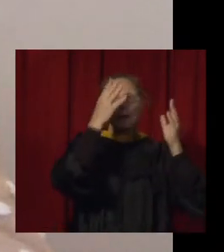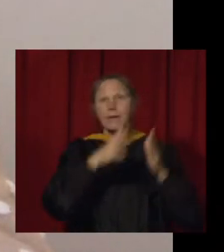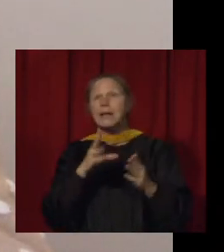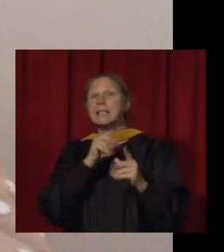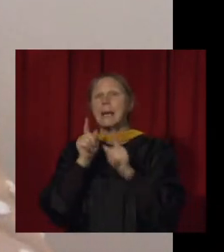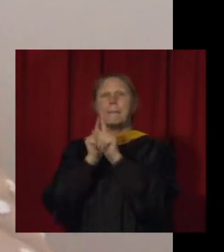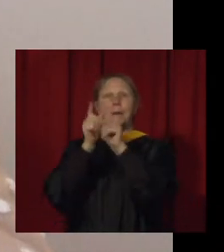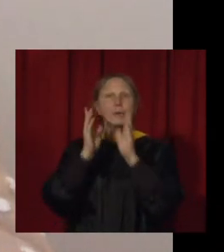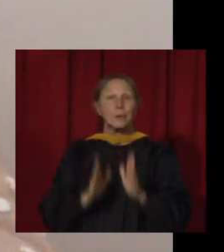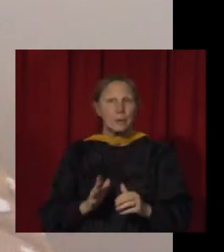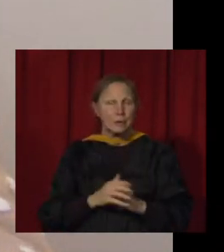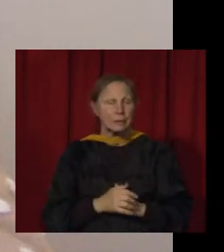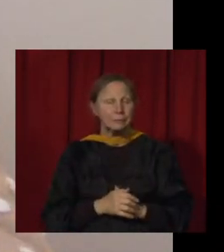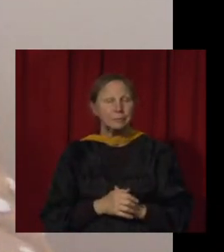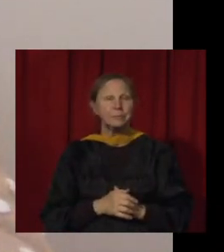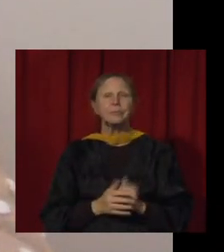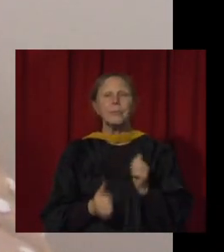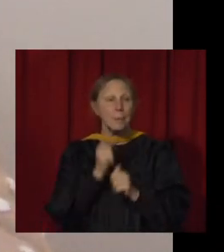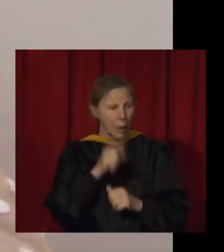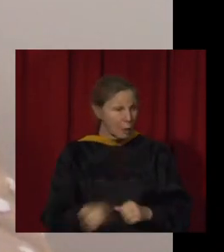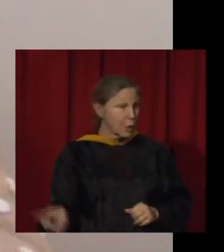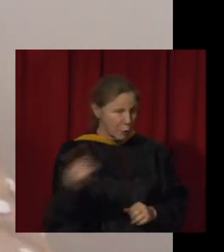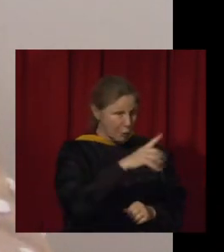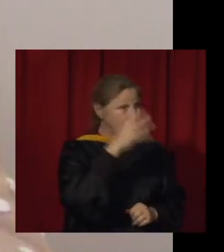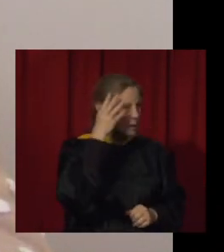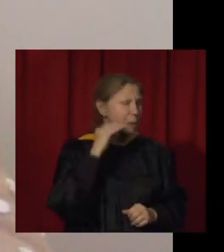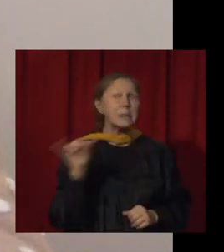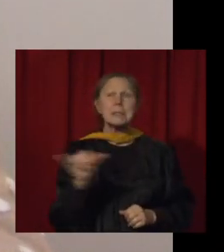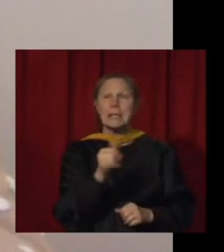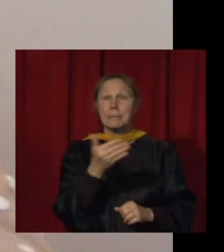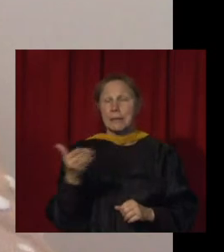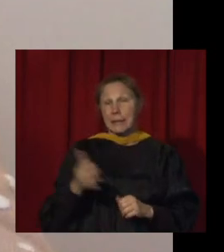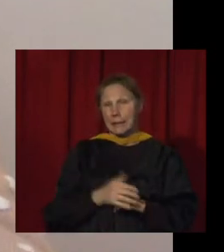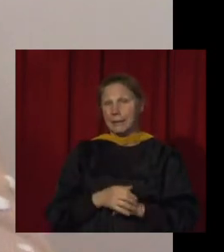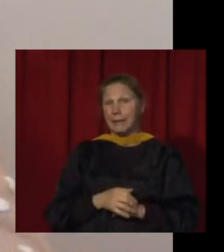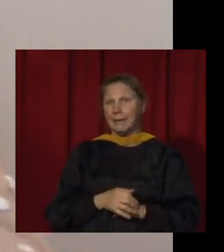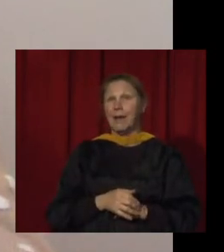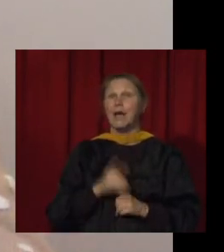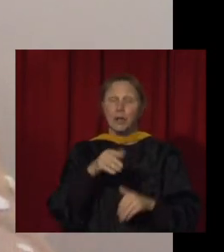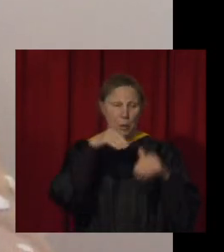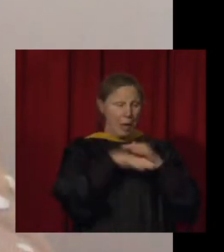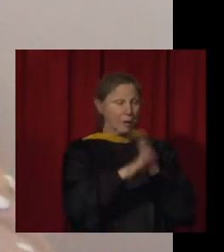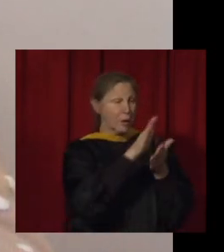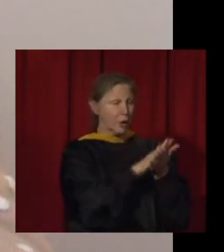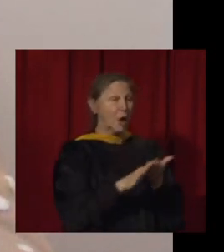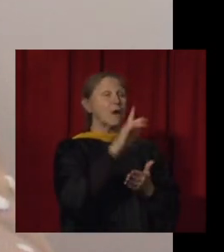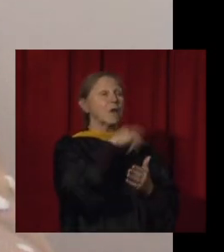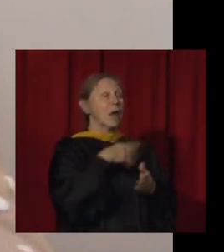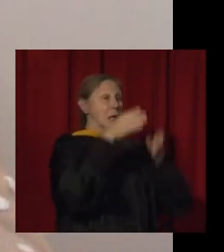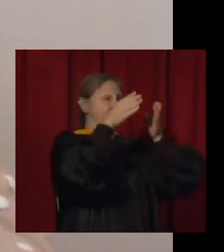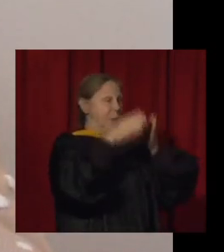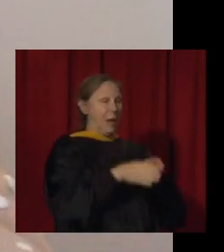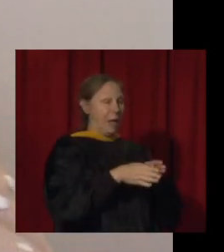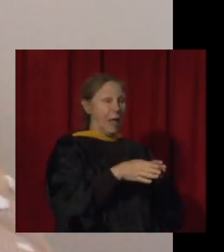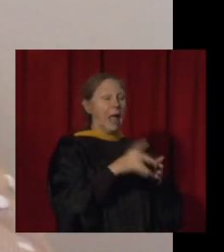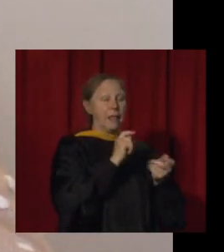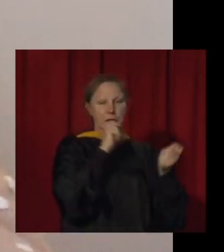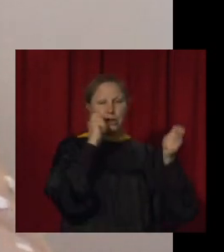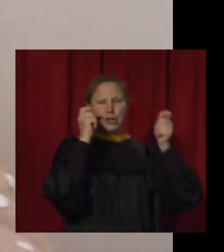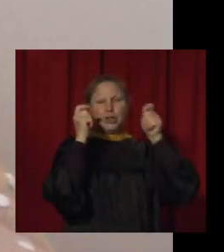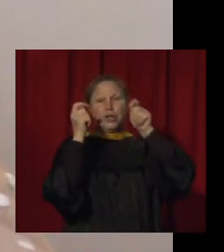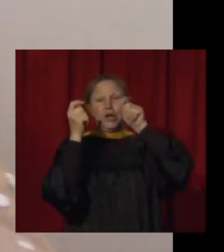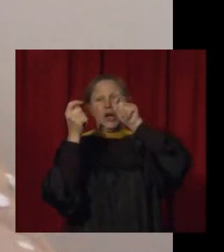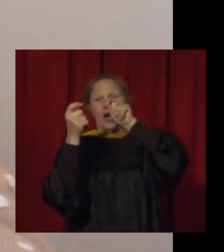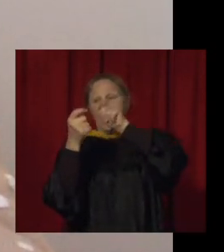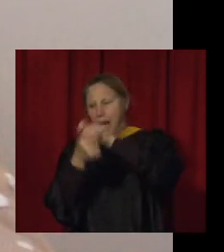and mentors. I'm sure many of you have experienced something similar. You entered the university as one person and transformed throughout the